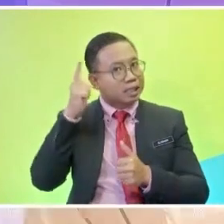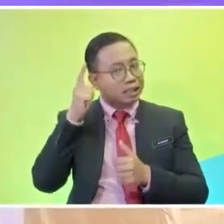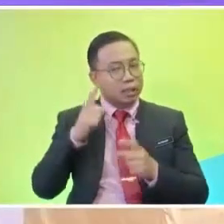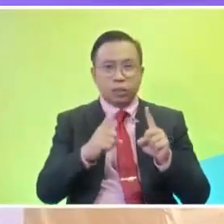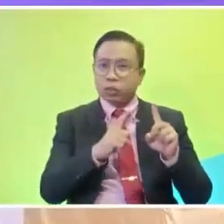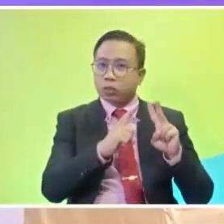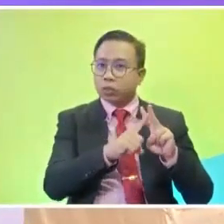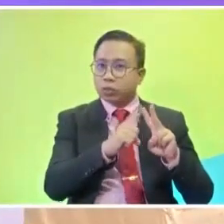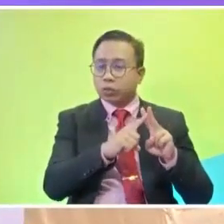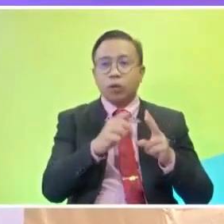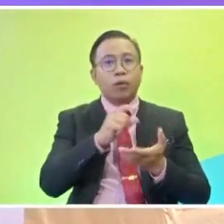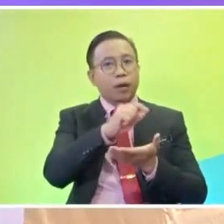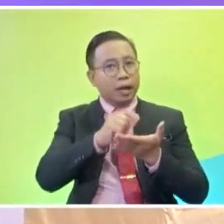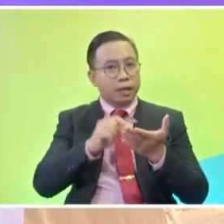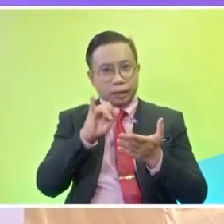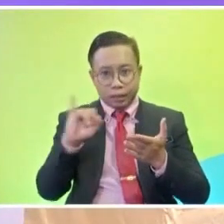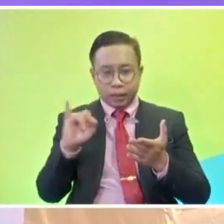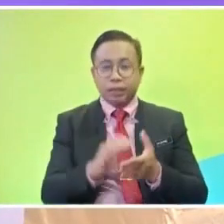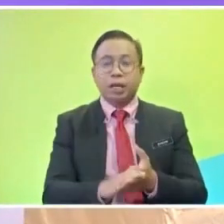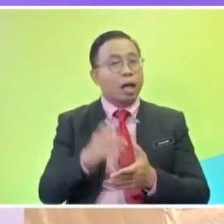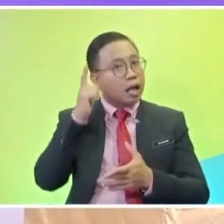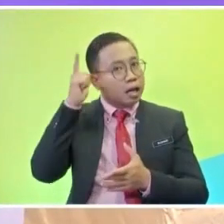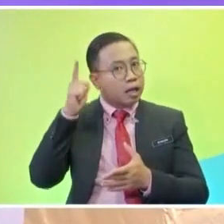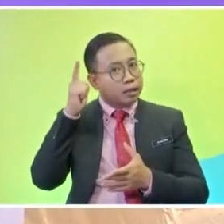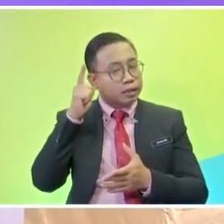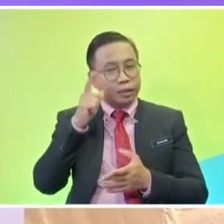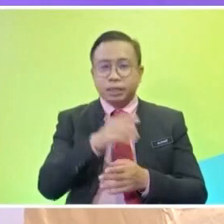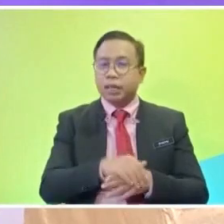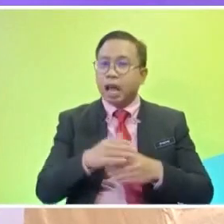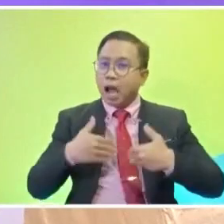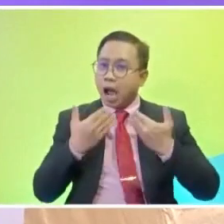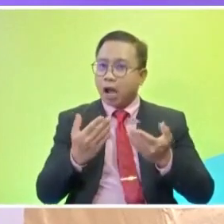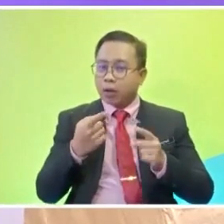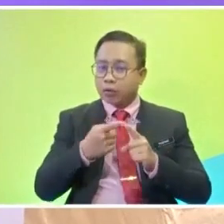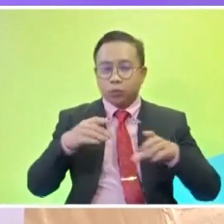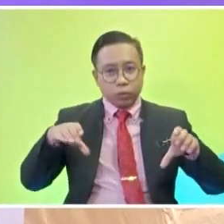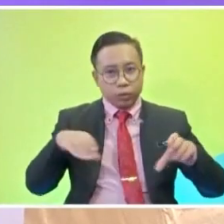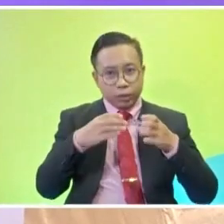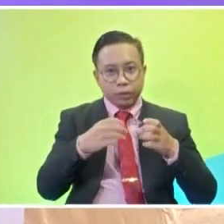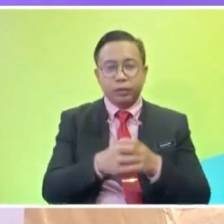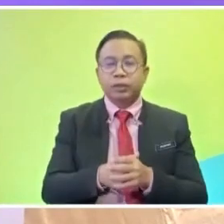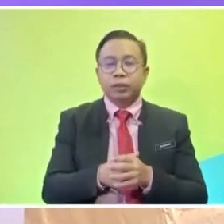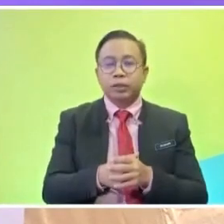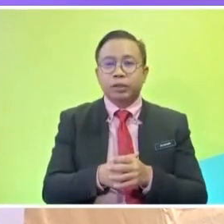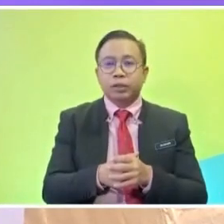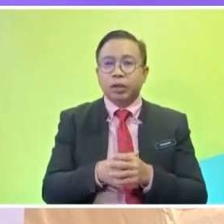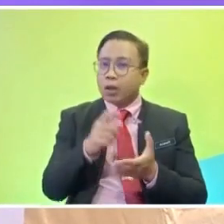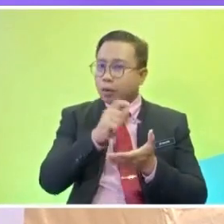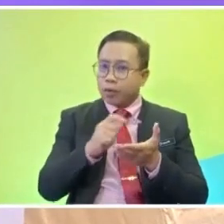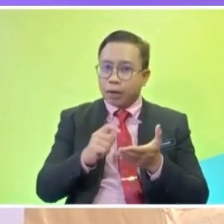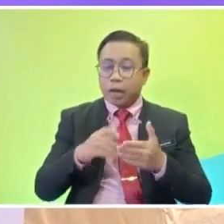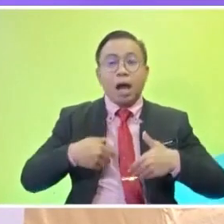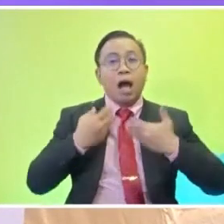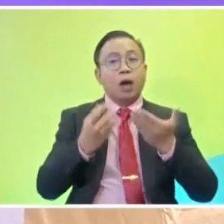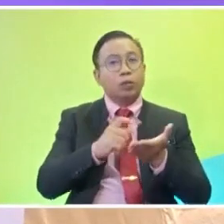second one is writing. So today you're going to listen and you are going to know how is pasta made and you will also do some writing. I'm going to teach you how